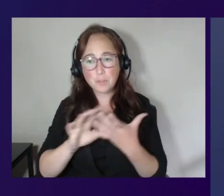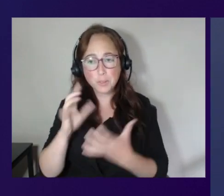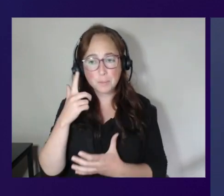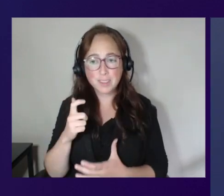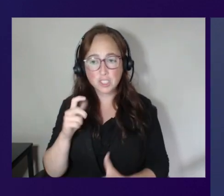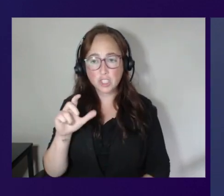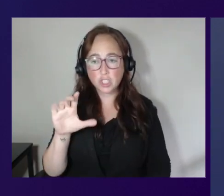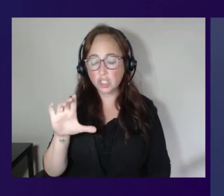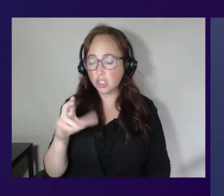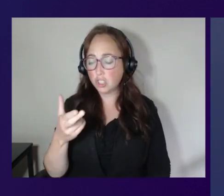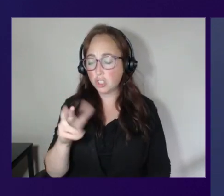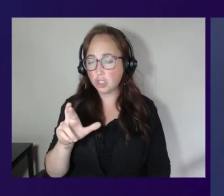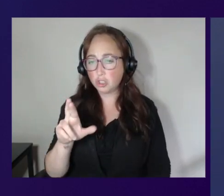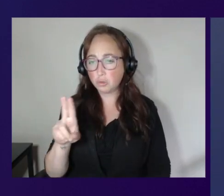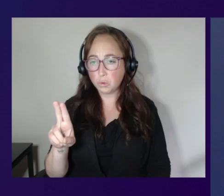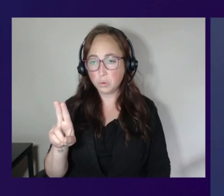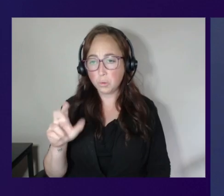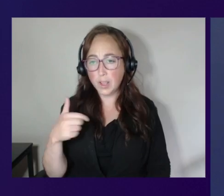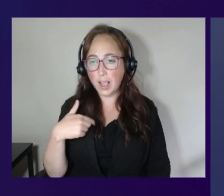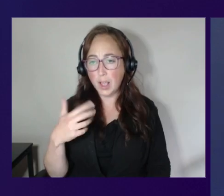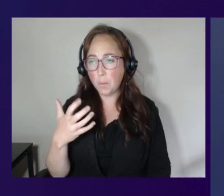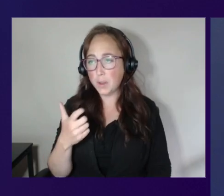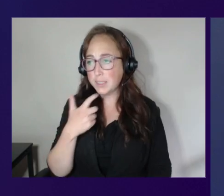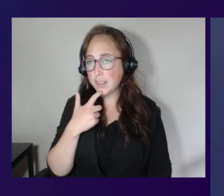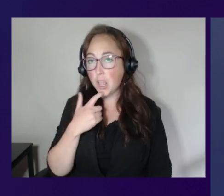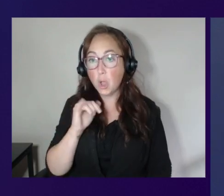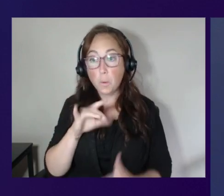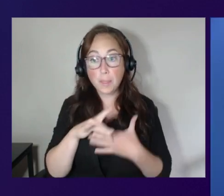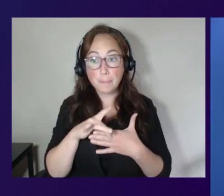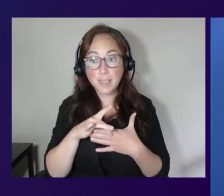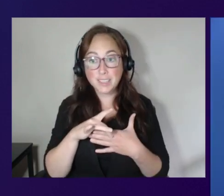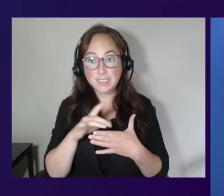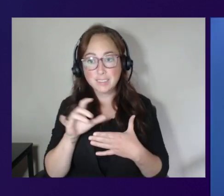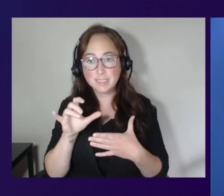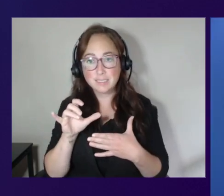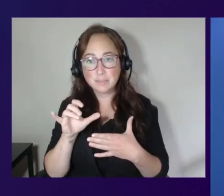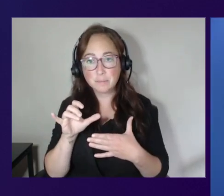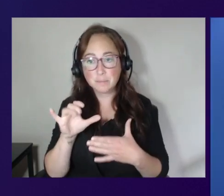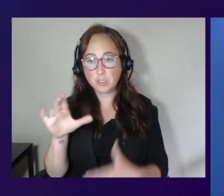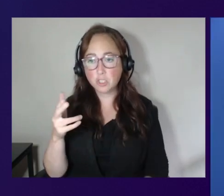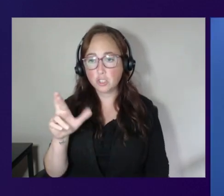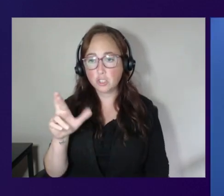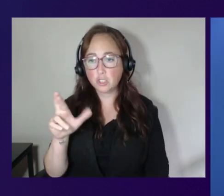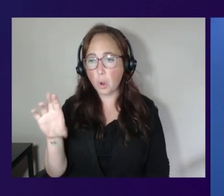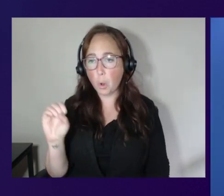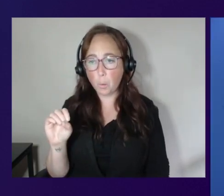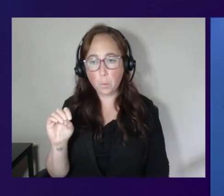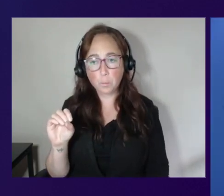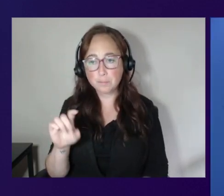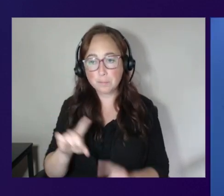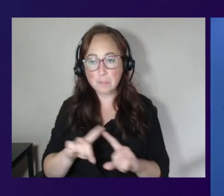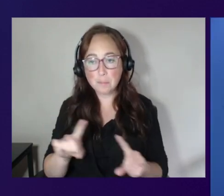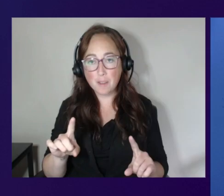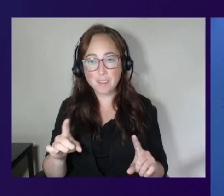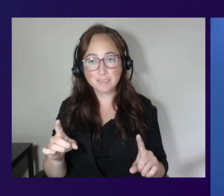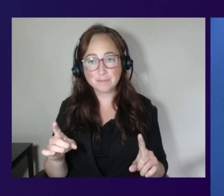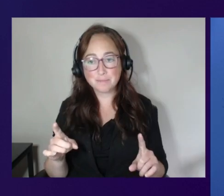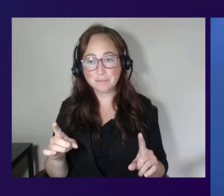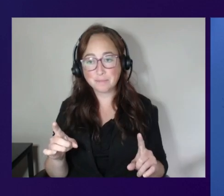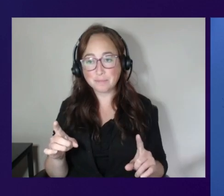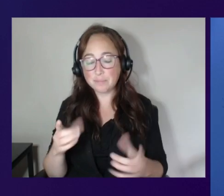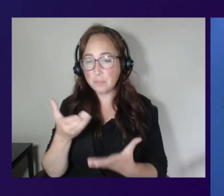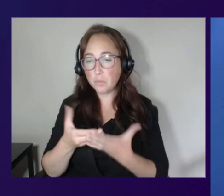and I want to say churu the meat sticks. instead of instead of churro. But we had churros for lunch, so the proof is in the churros. There you